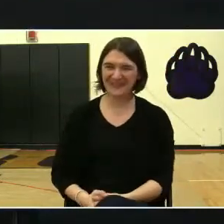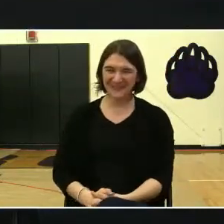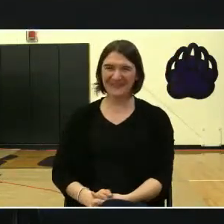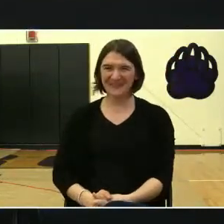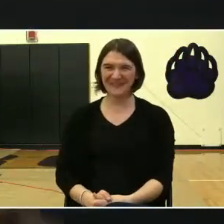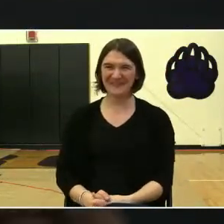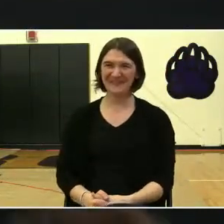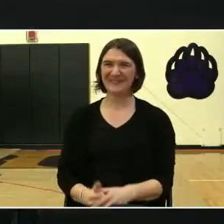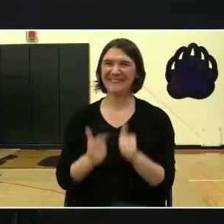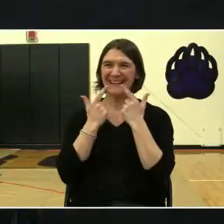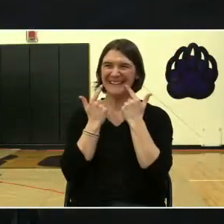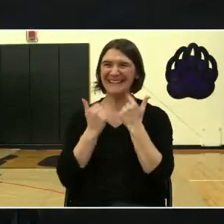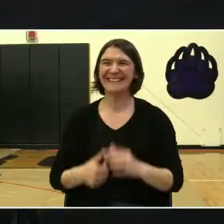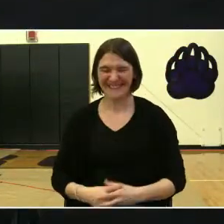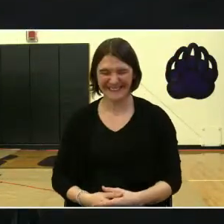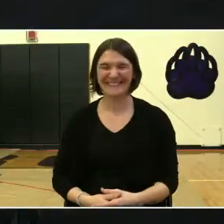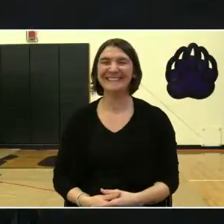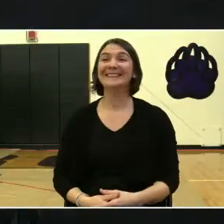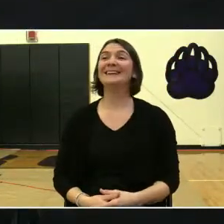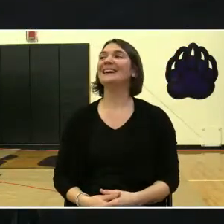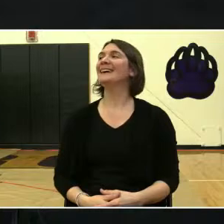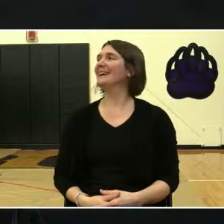drop Mr